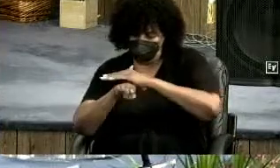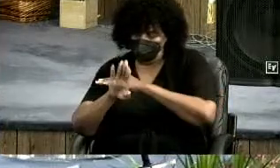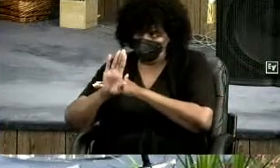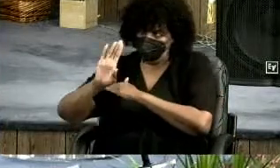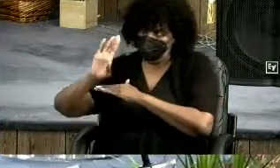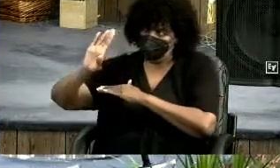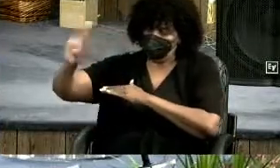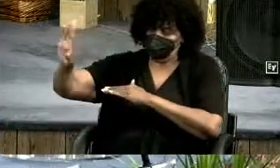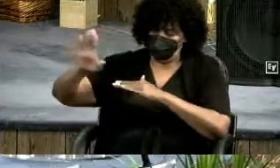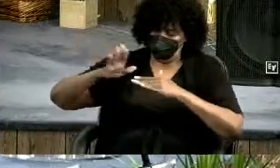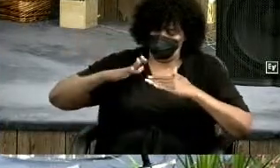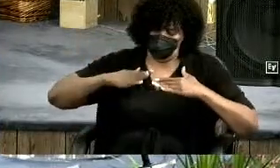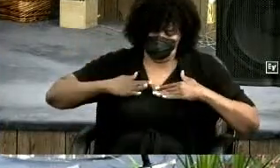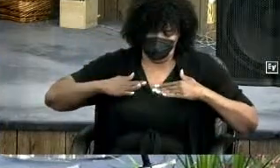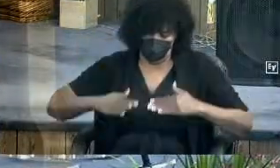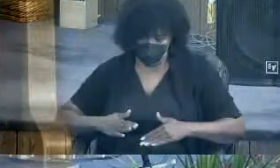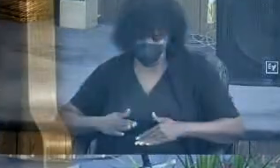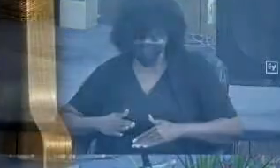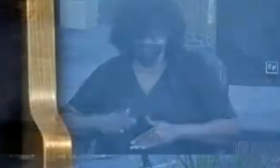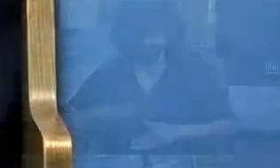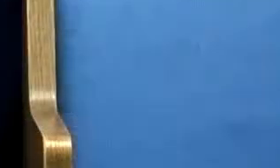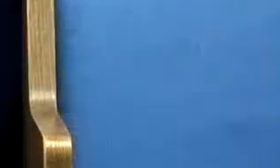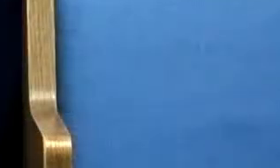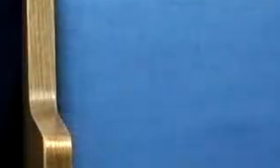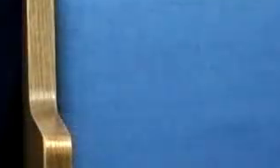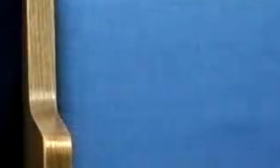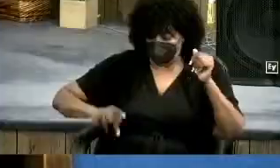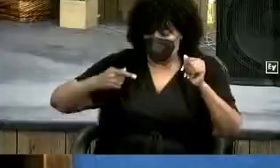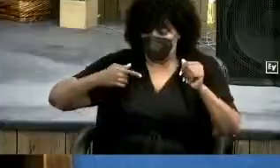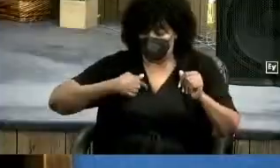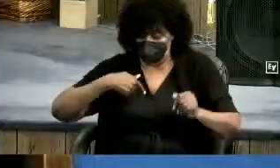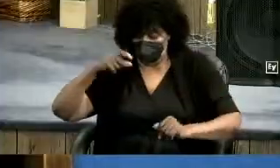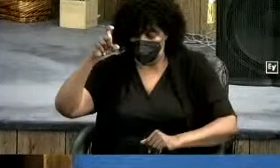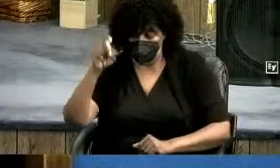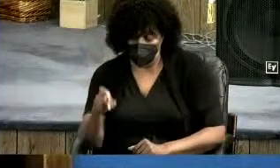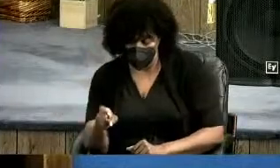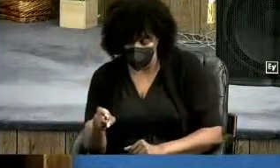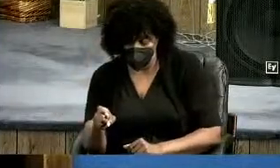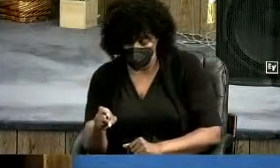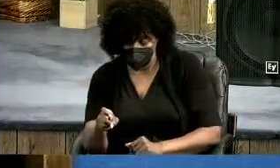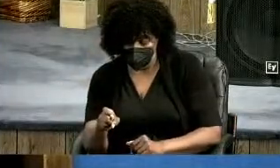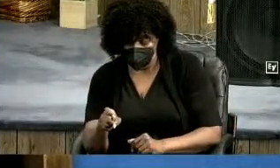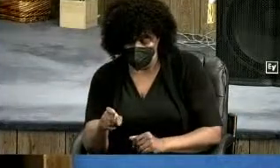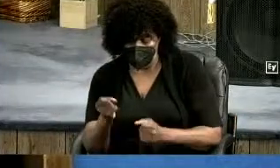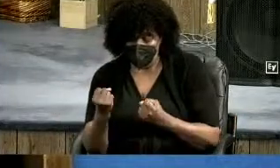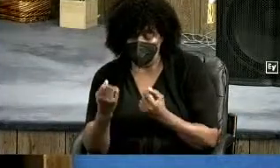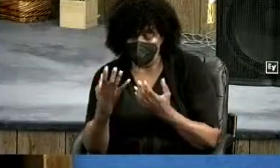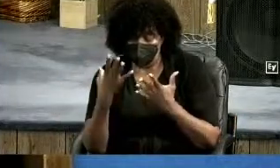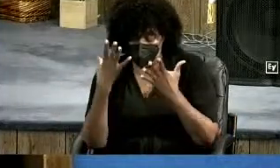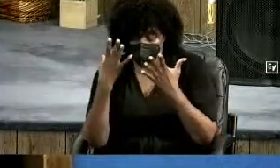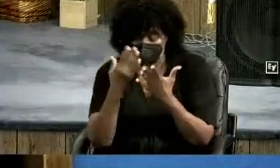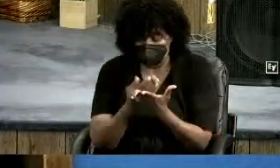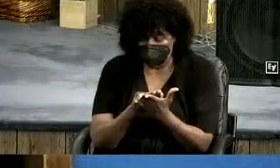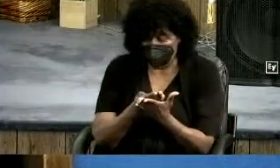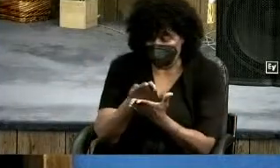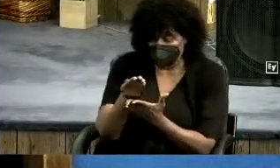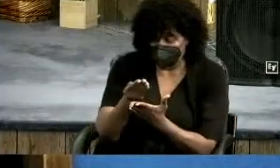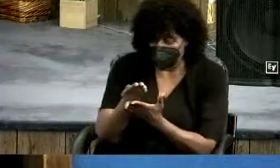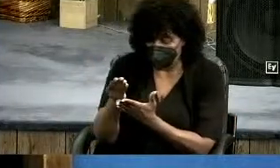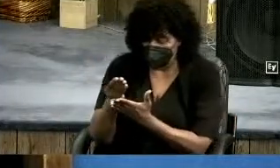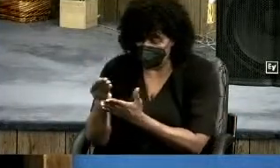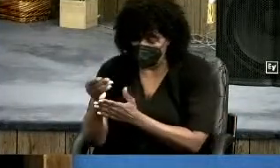seal. So, King, I need a few copies of your letter because I need to hand it to some rough